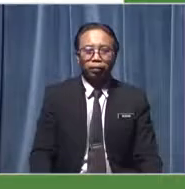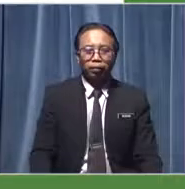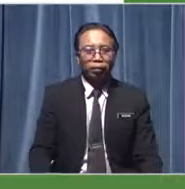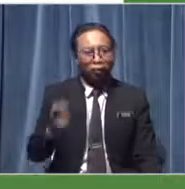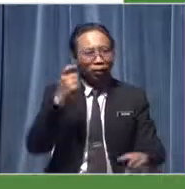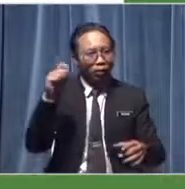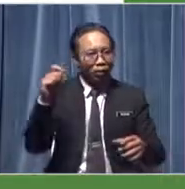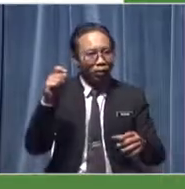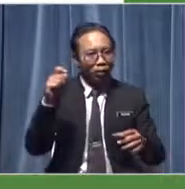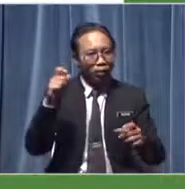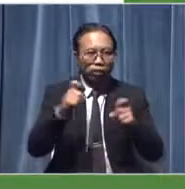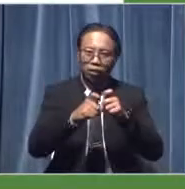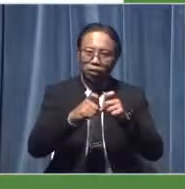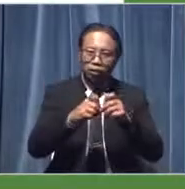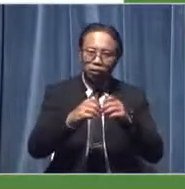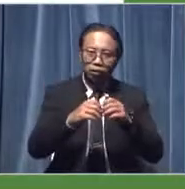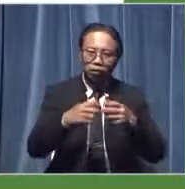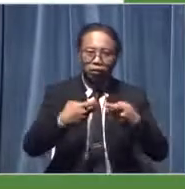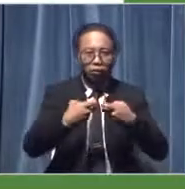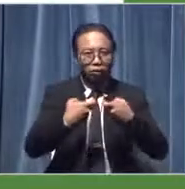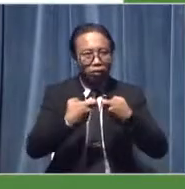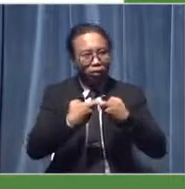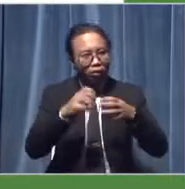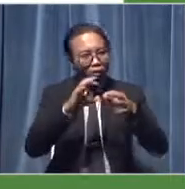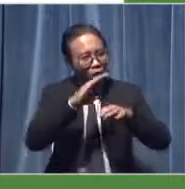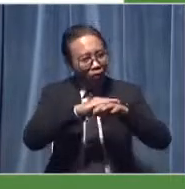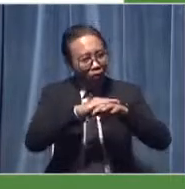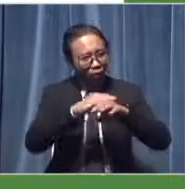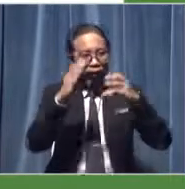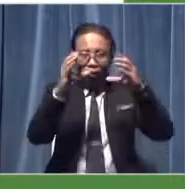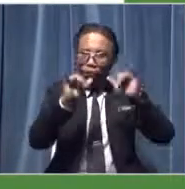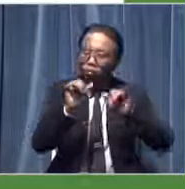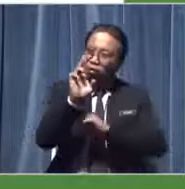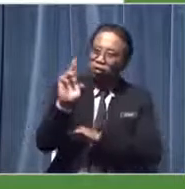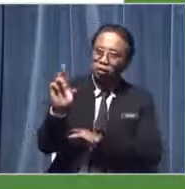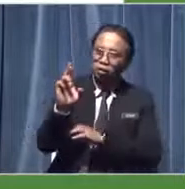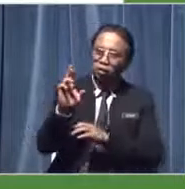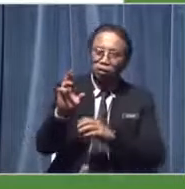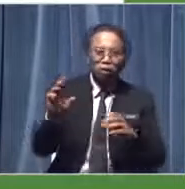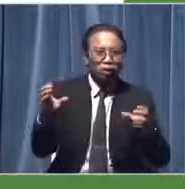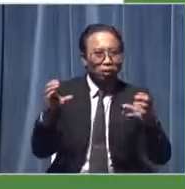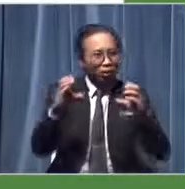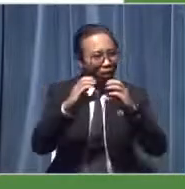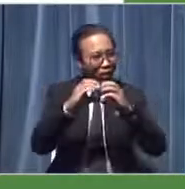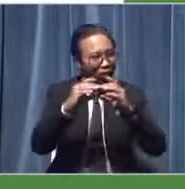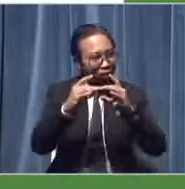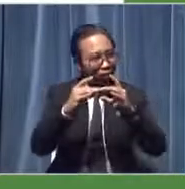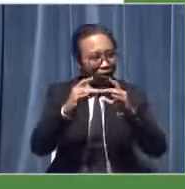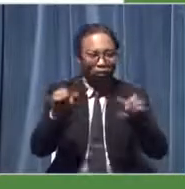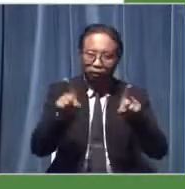The charges on capacitors connected in series are the